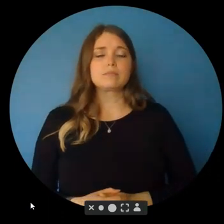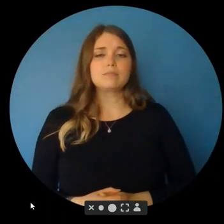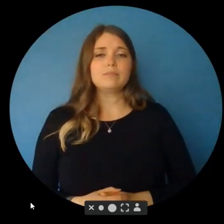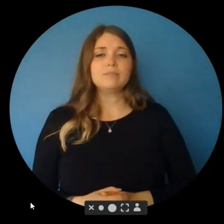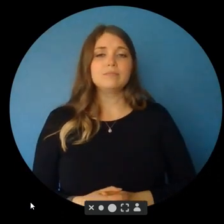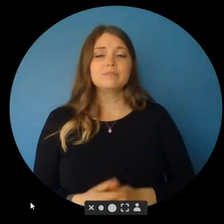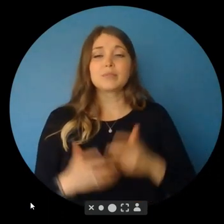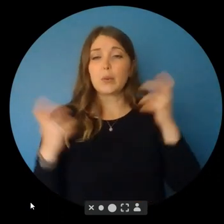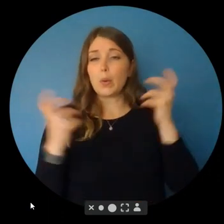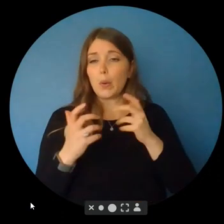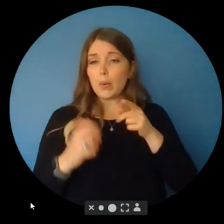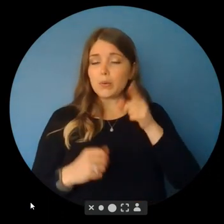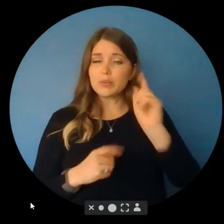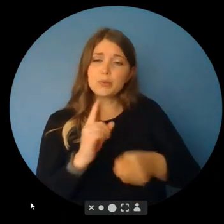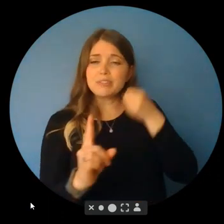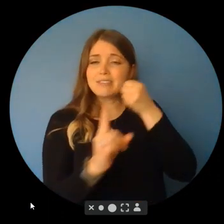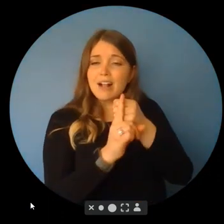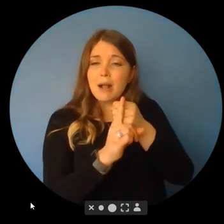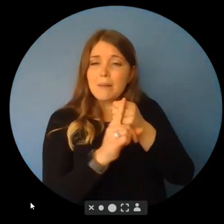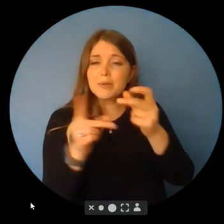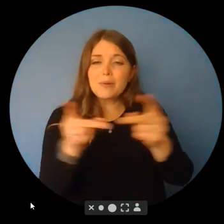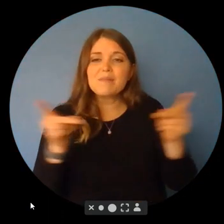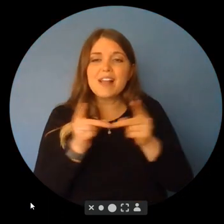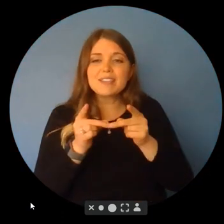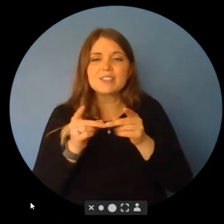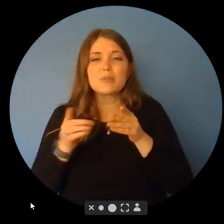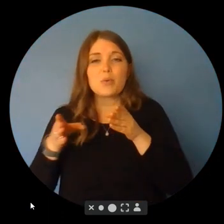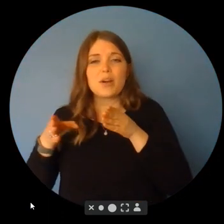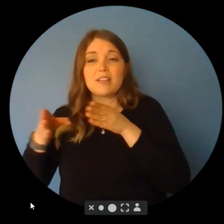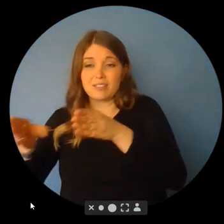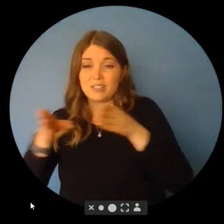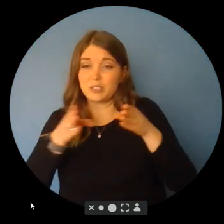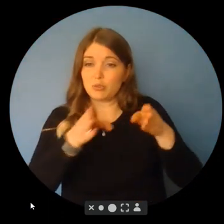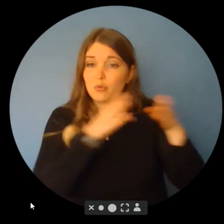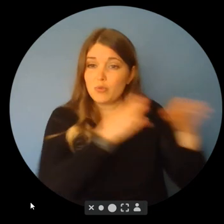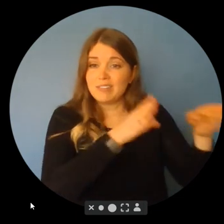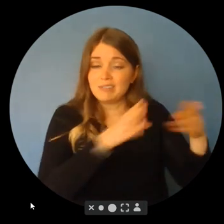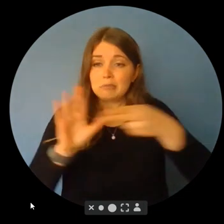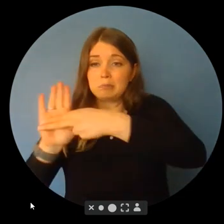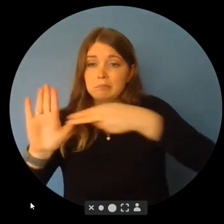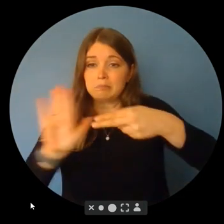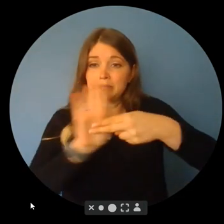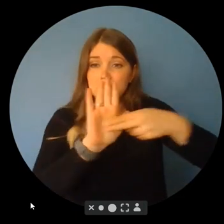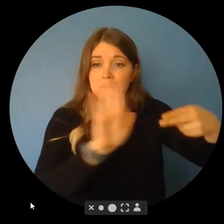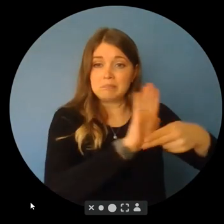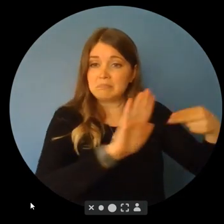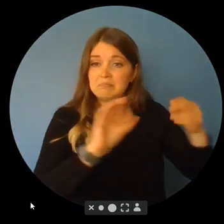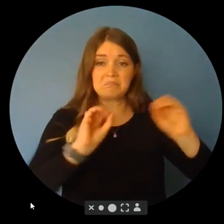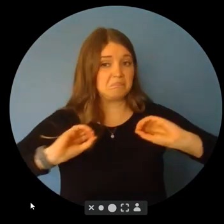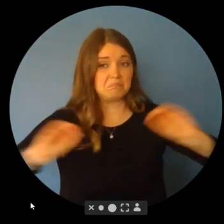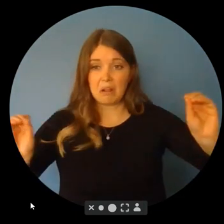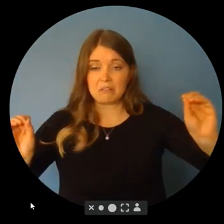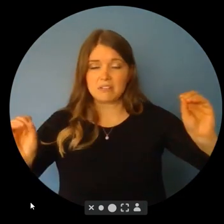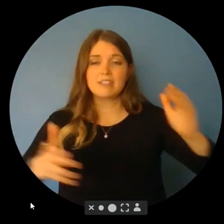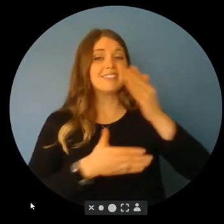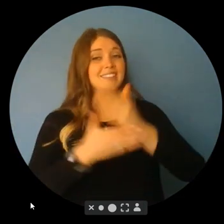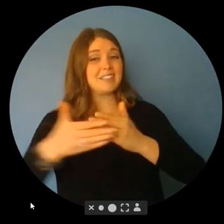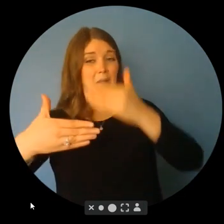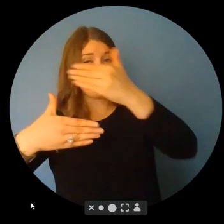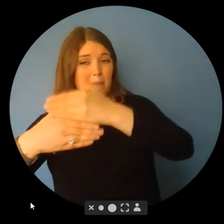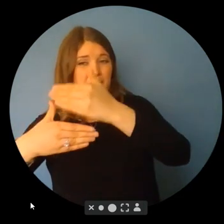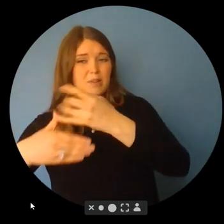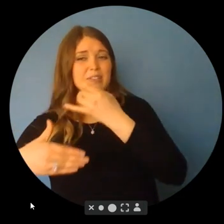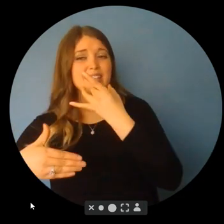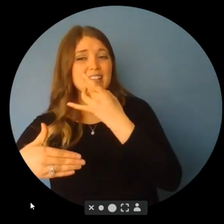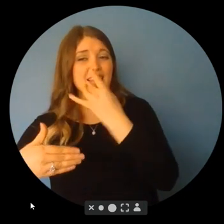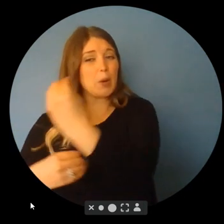Oh, you will come to a place where the streets are not marked. Some windows are lighted, but mostly they're